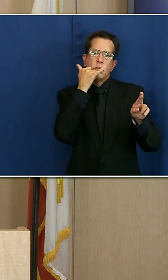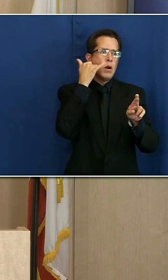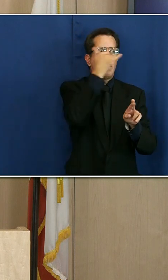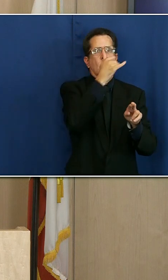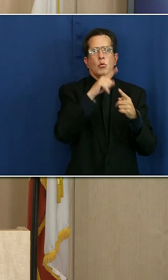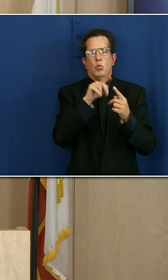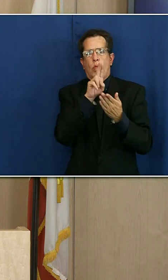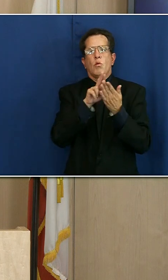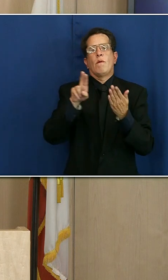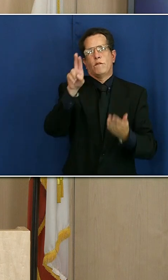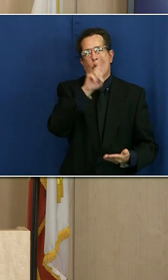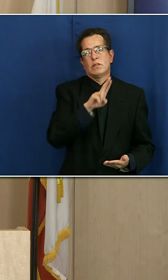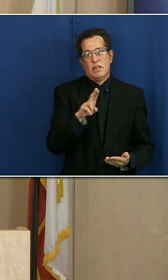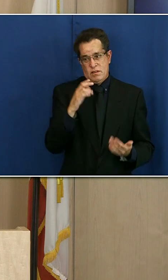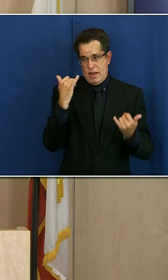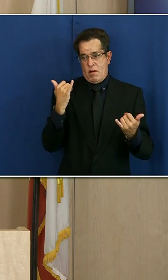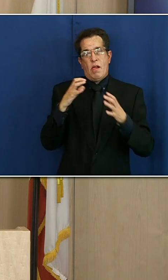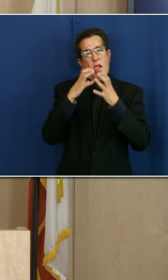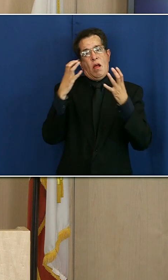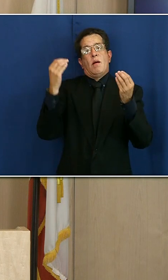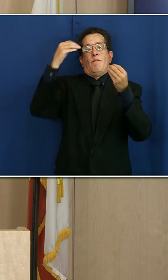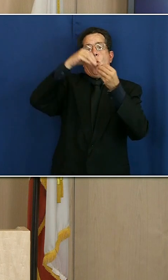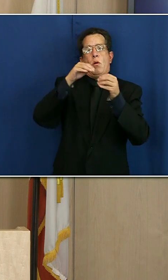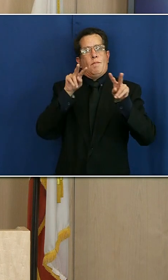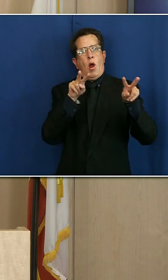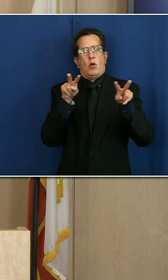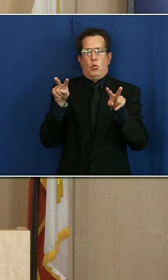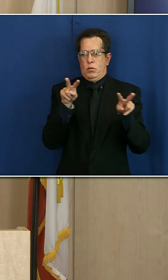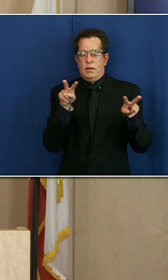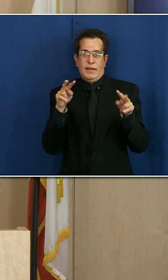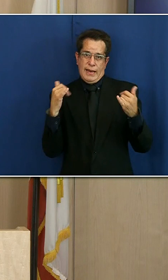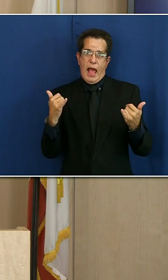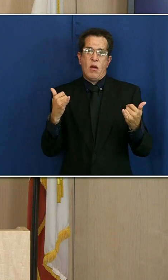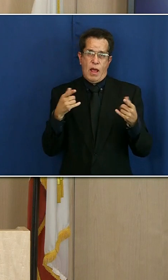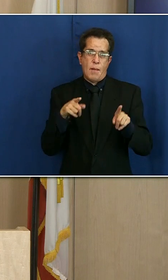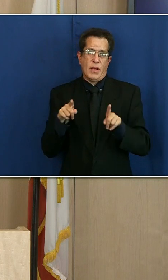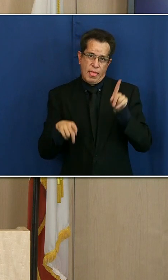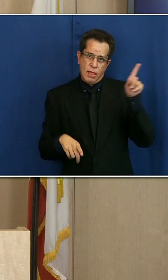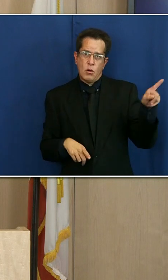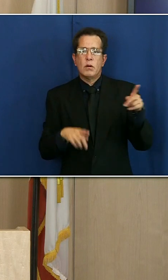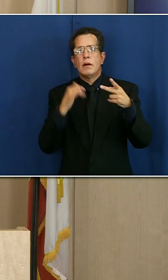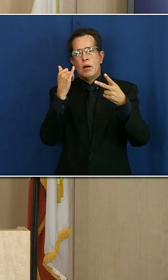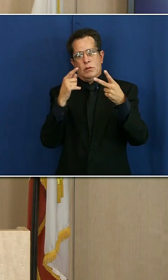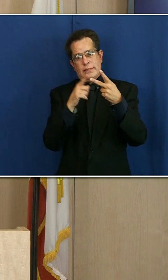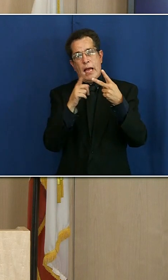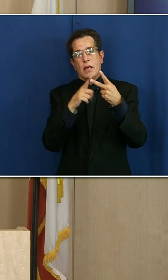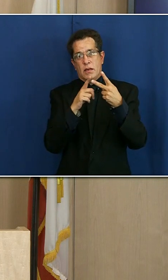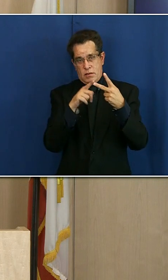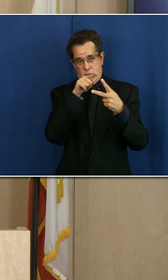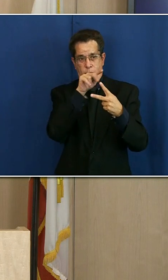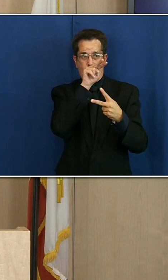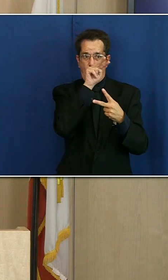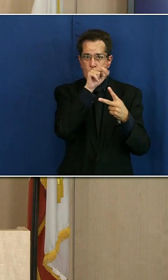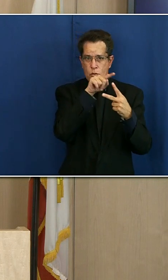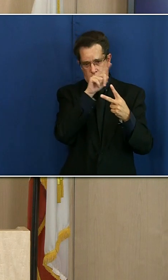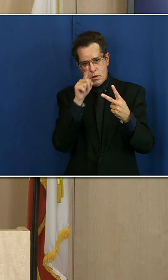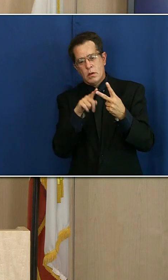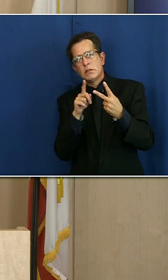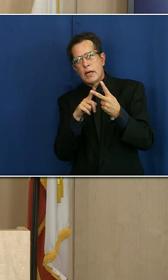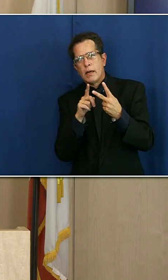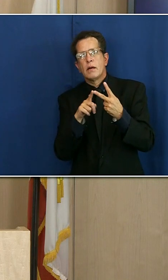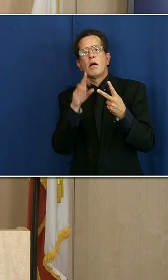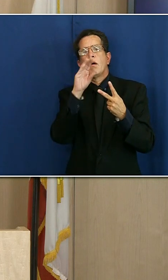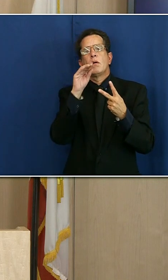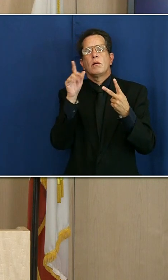the university. So there's a lot of monitoring that's taking place. Second, in addition to all that monitoring, is